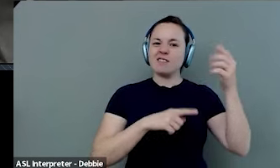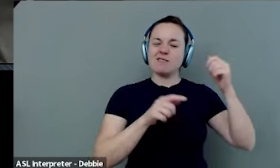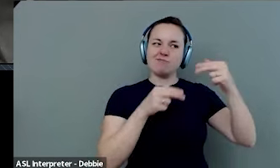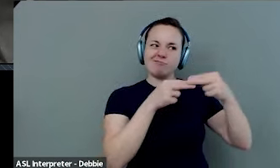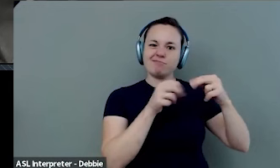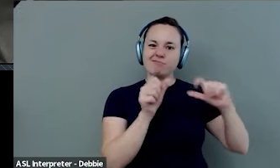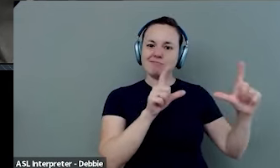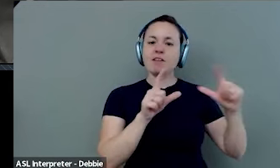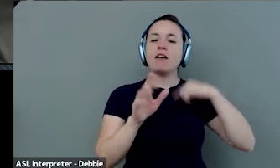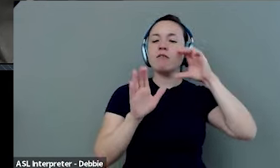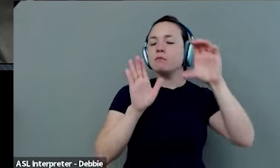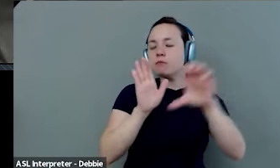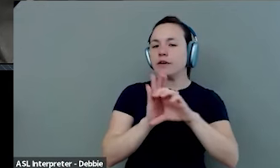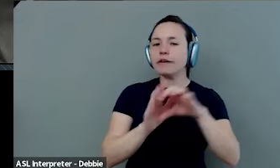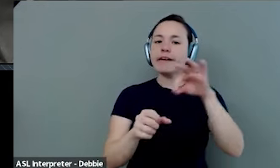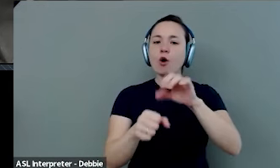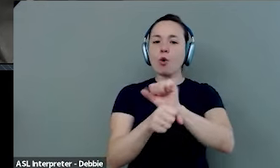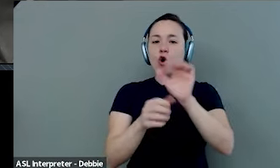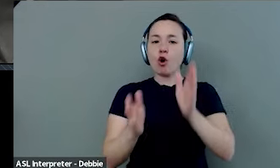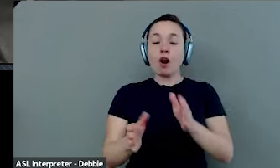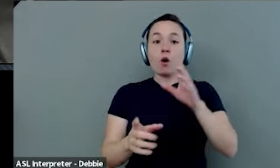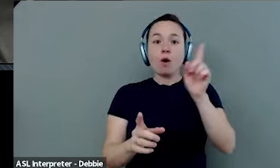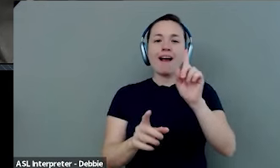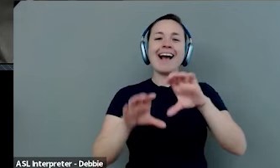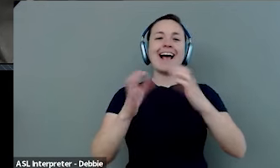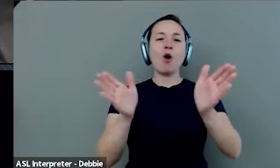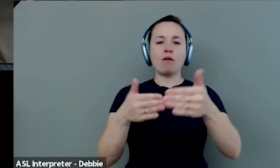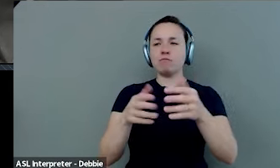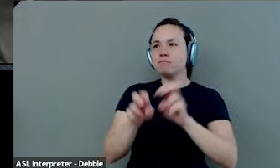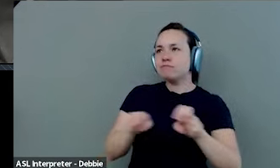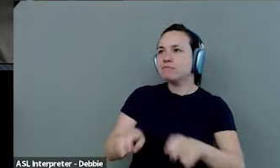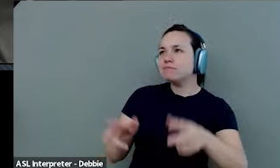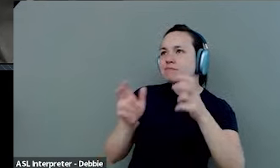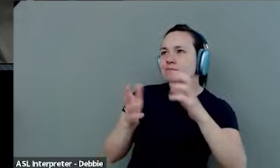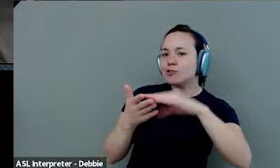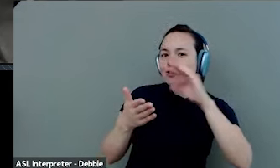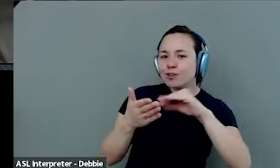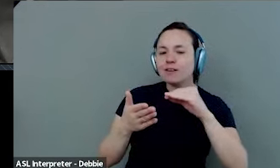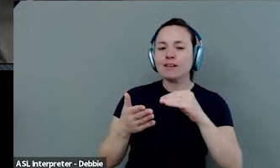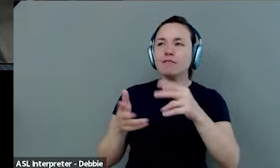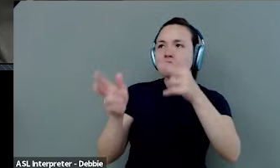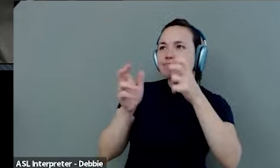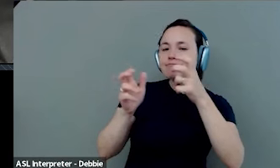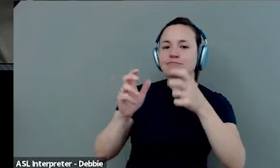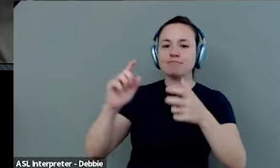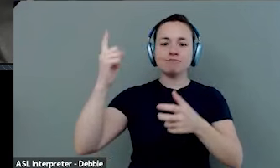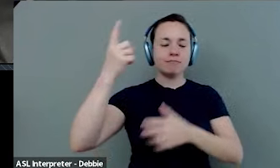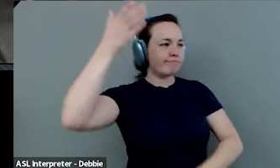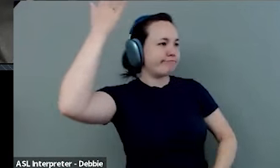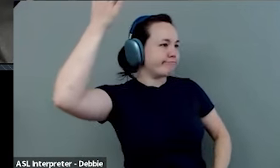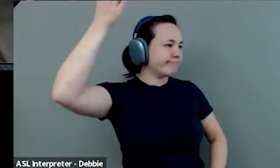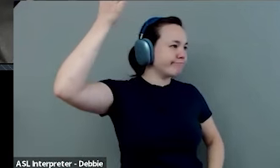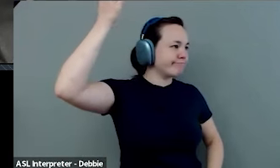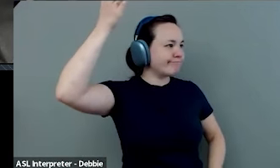of election workers in a classroom setting. The election workers are sitting down, listening to the presentation from the